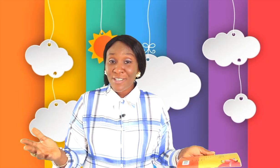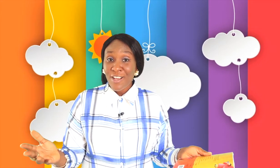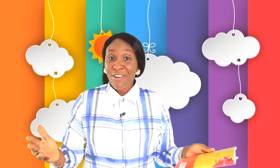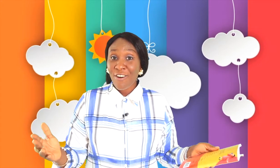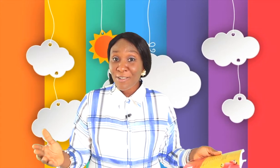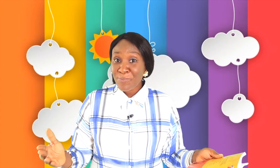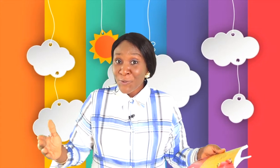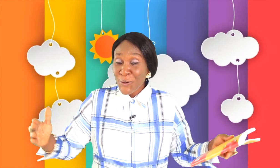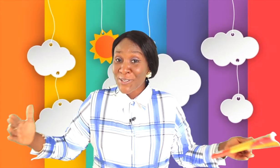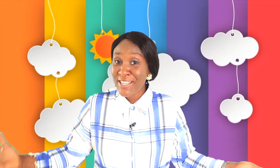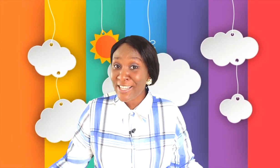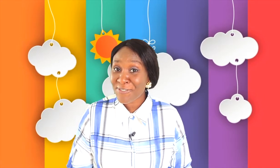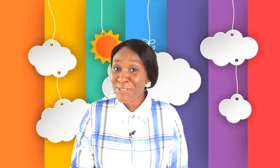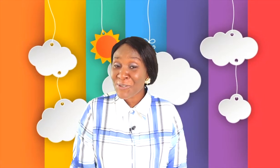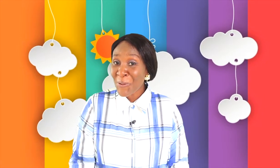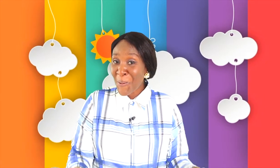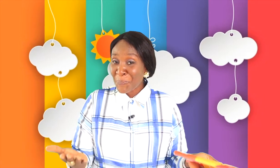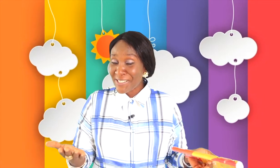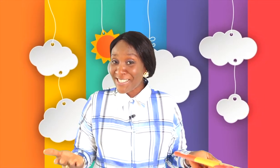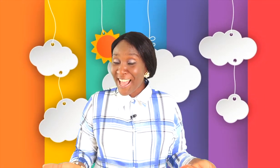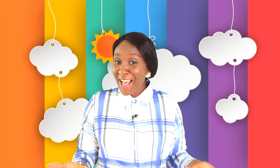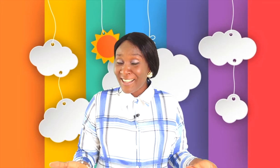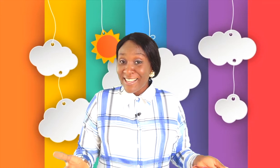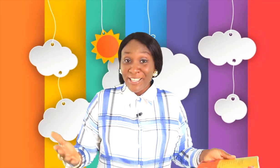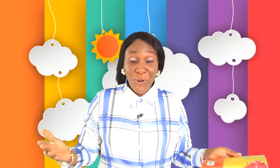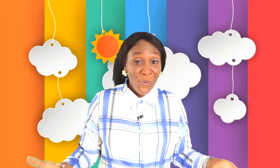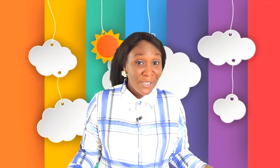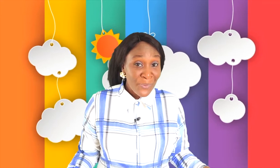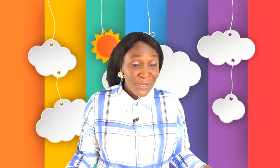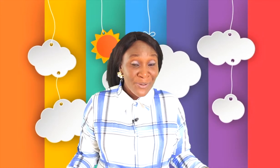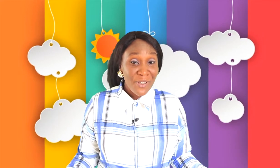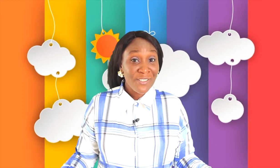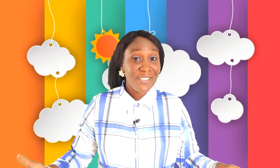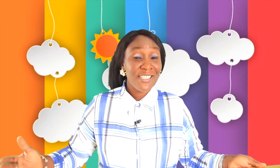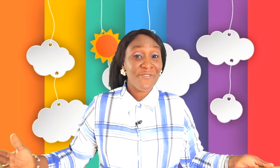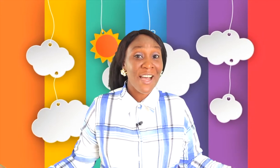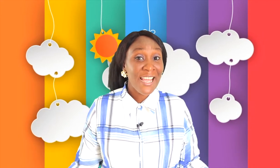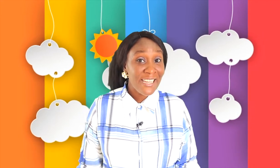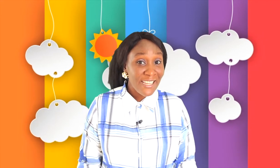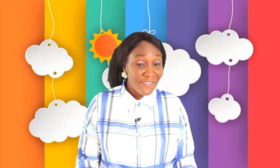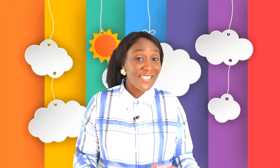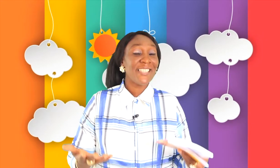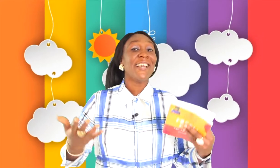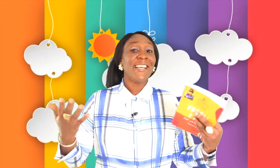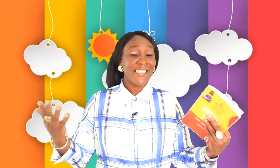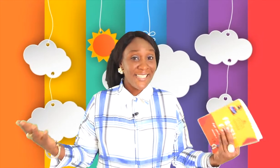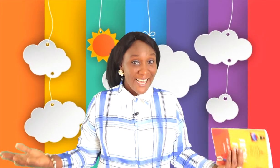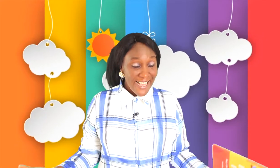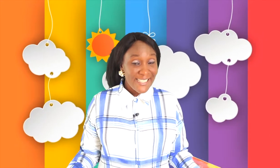about God going to lift us all up this year. In all that we do, we're going to see divine